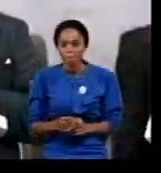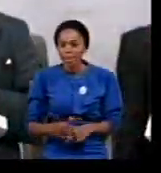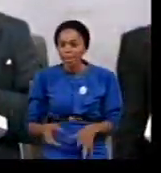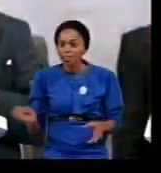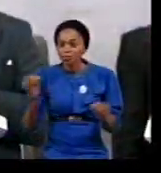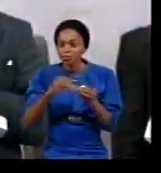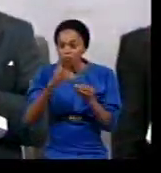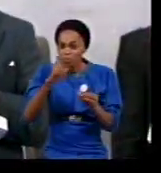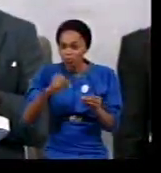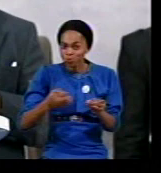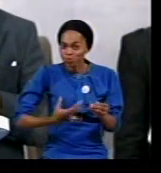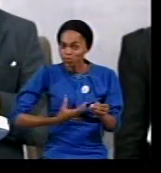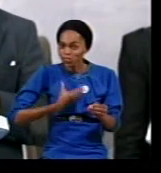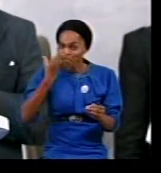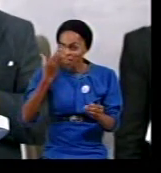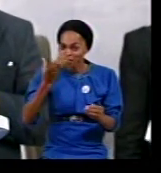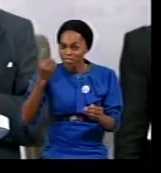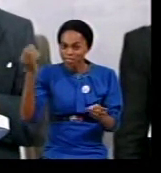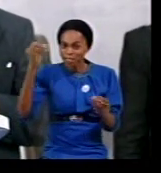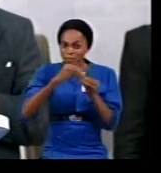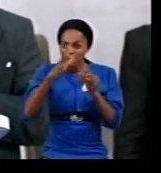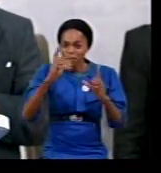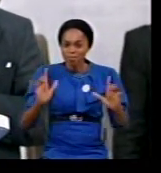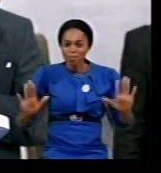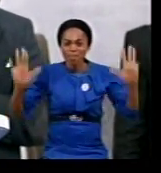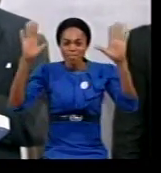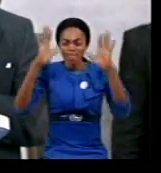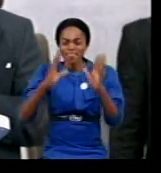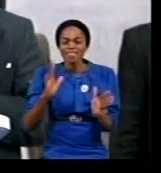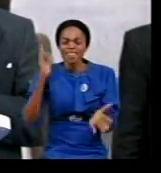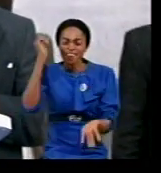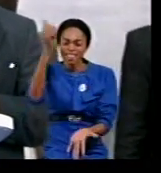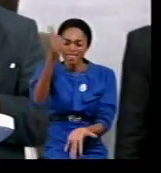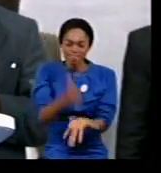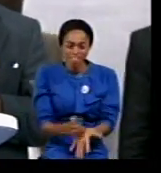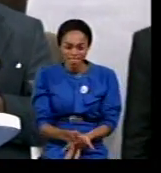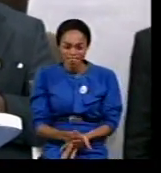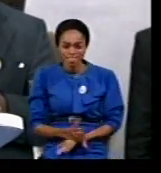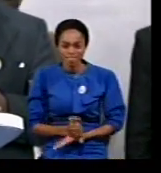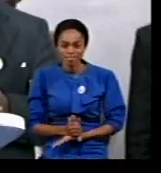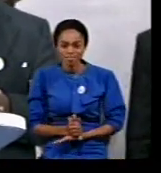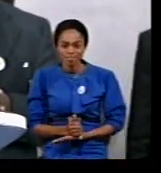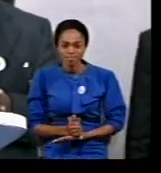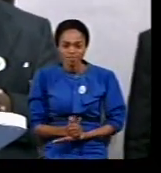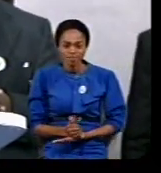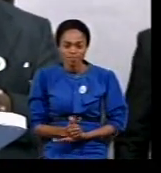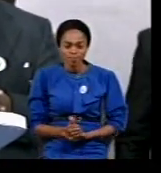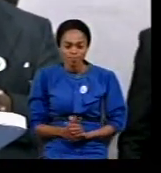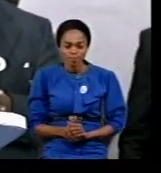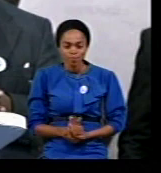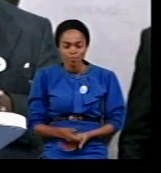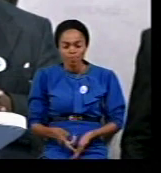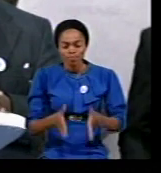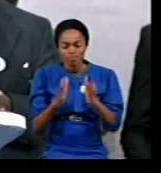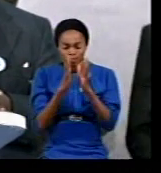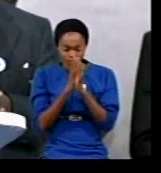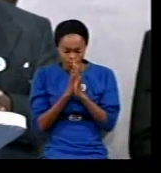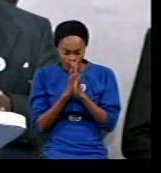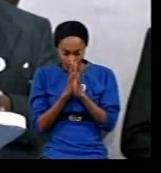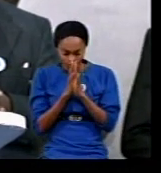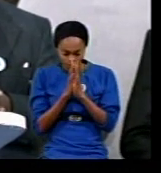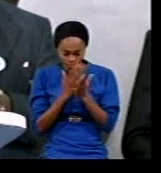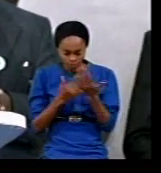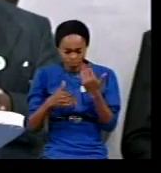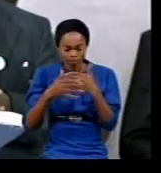36. And Gideon said unto God, if thou... Even the way he started that sentence already, you know, he's taking